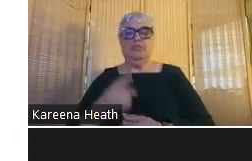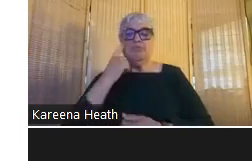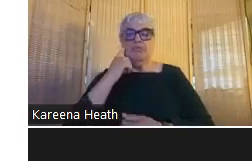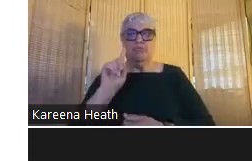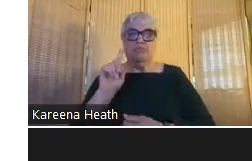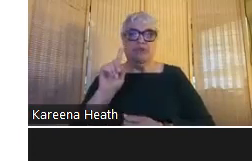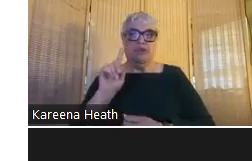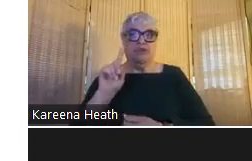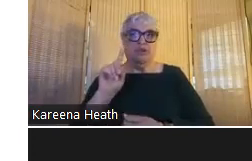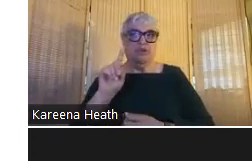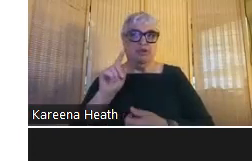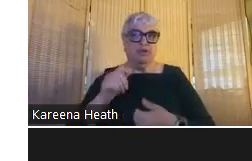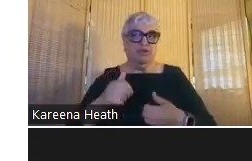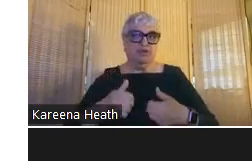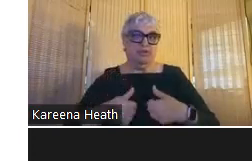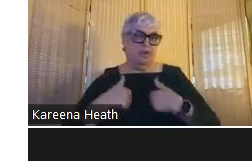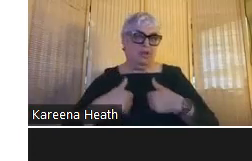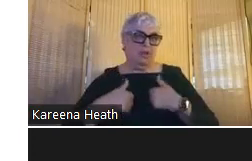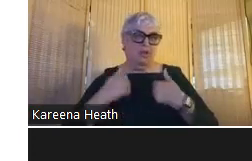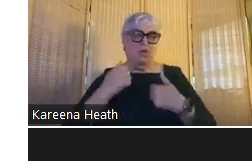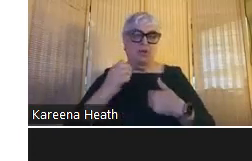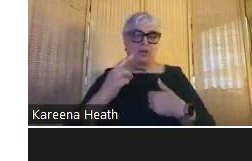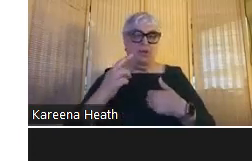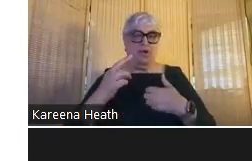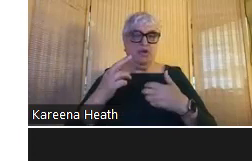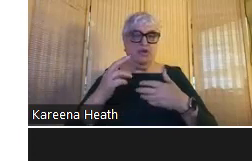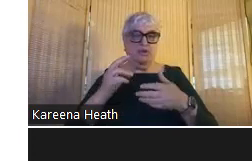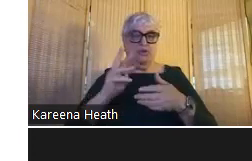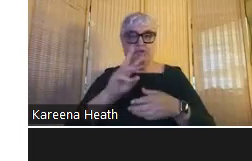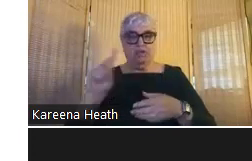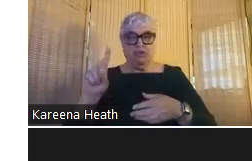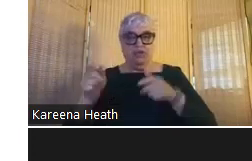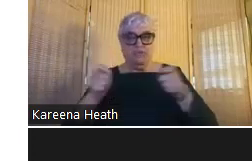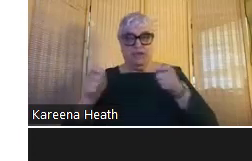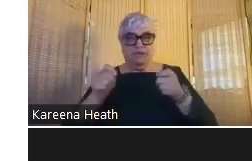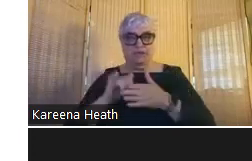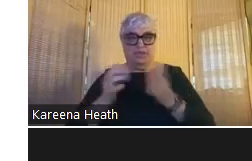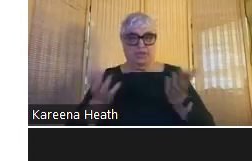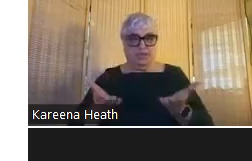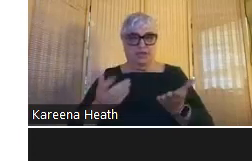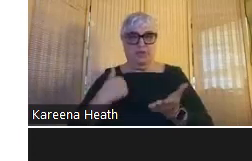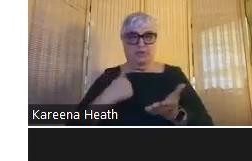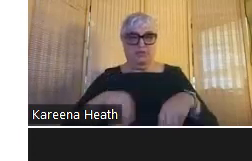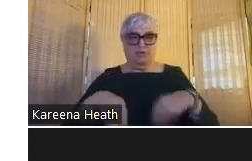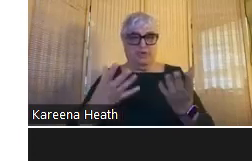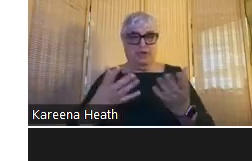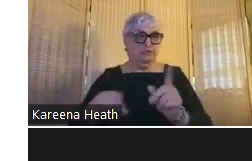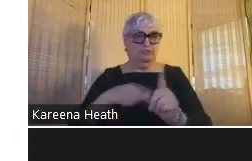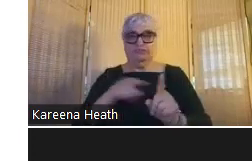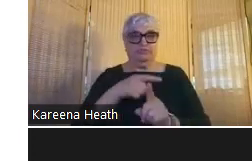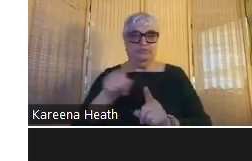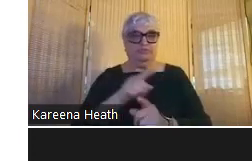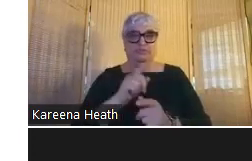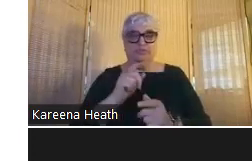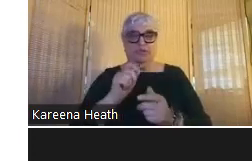whatever residential or withdrawal management that the agency is providing, we would then navigate to the relevant